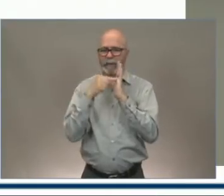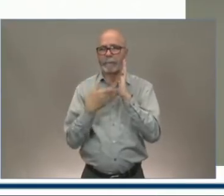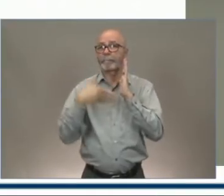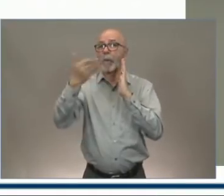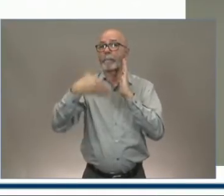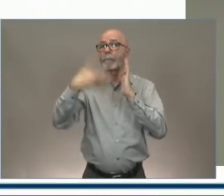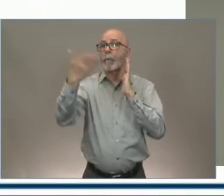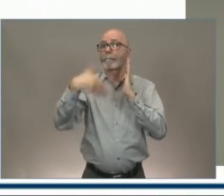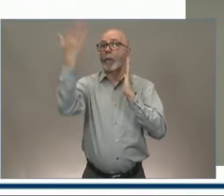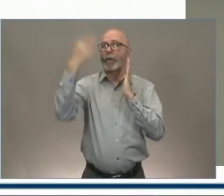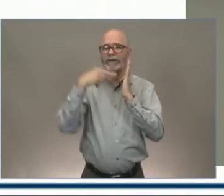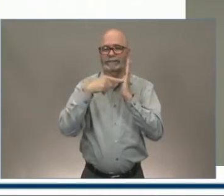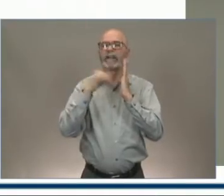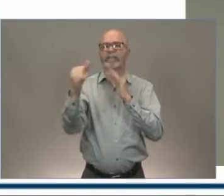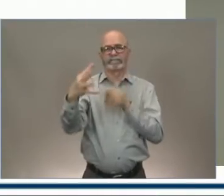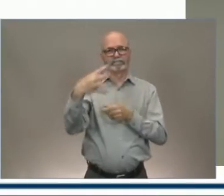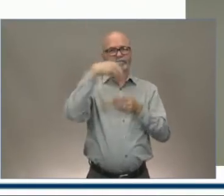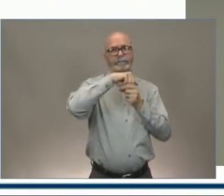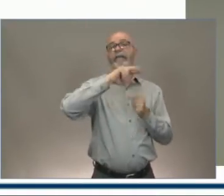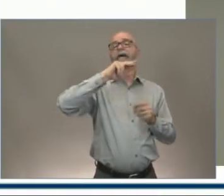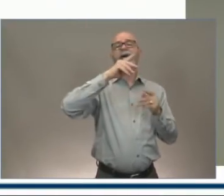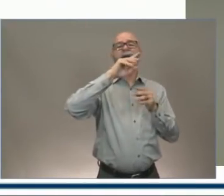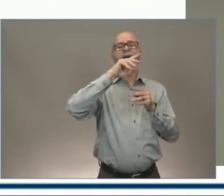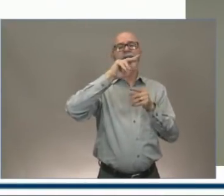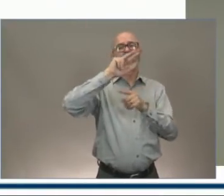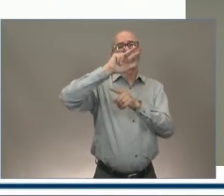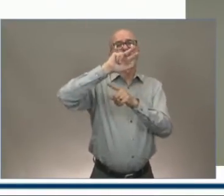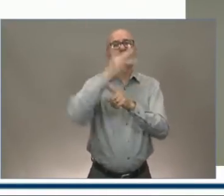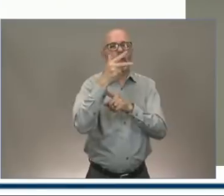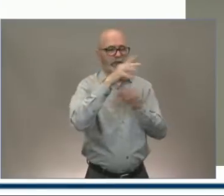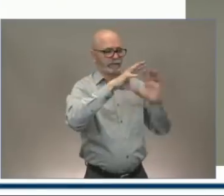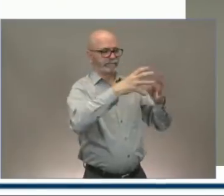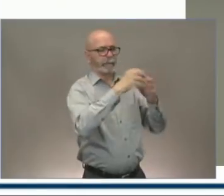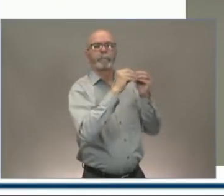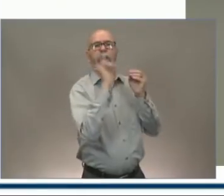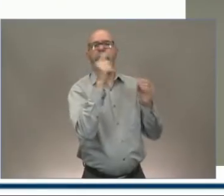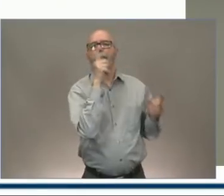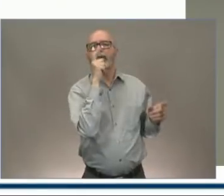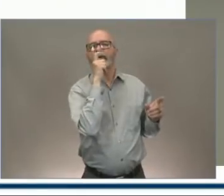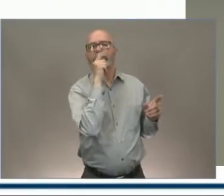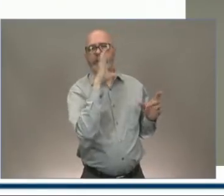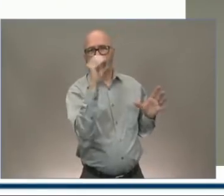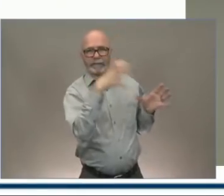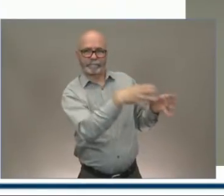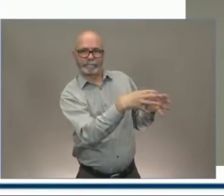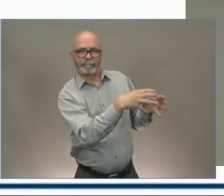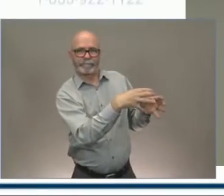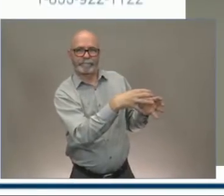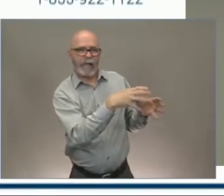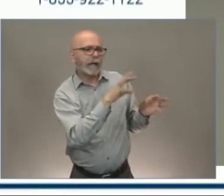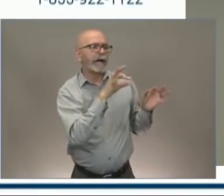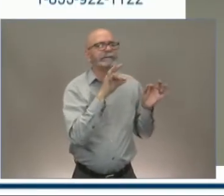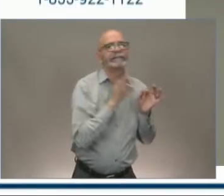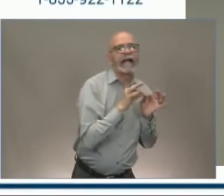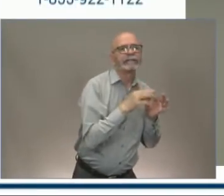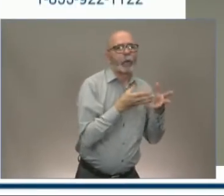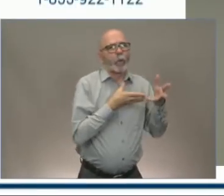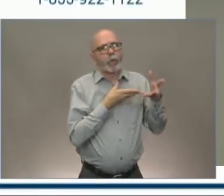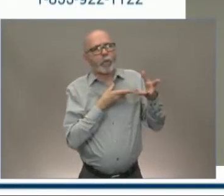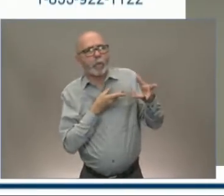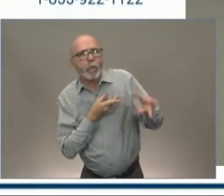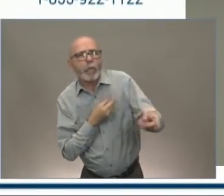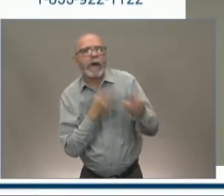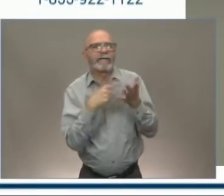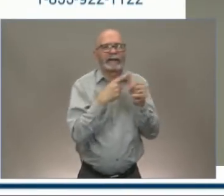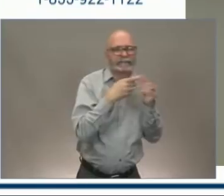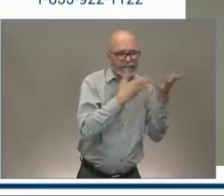party and some of the associated challenges, including the cost around that. So we're in ongoing discussions